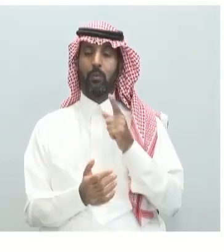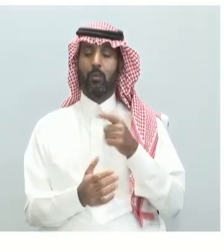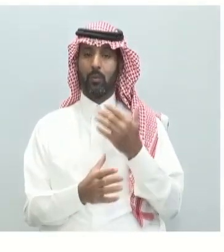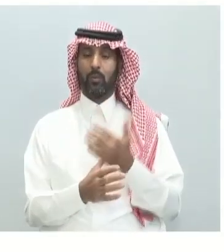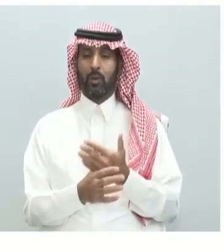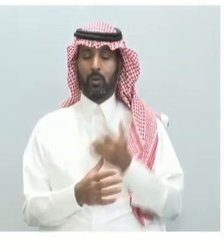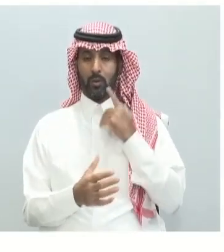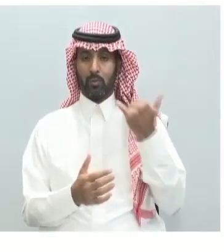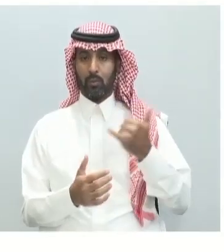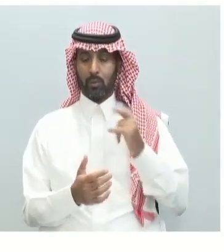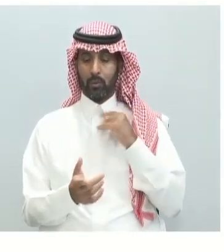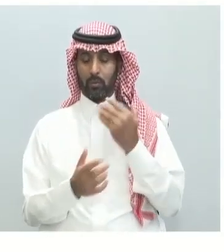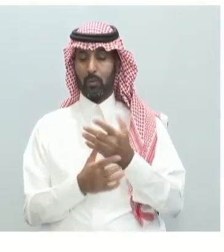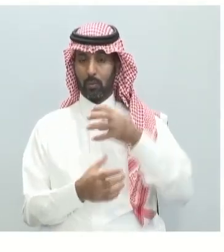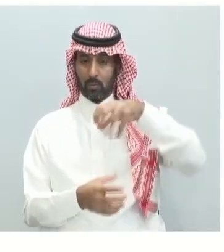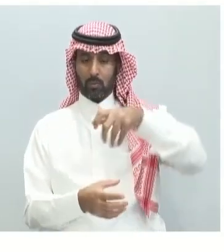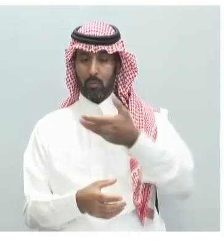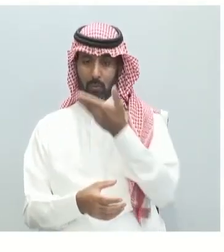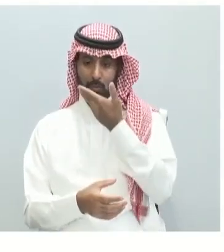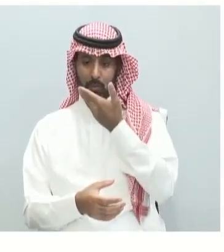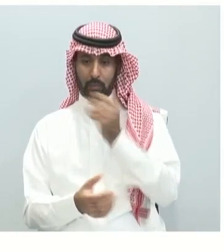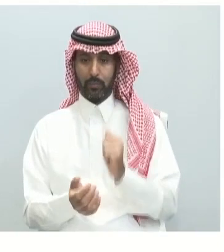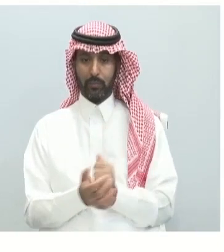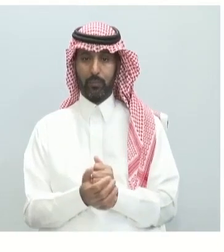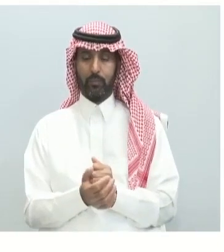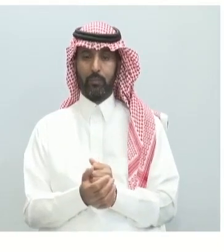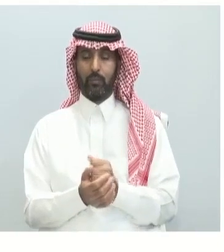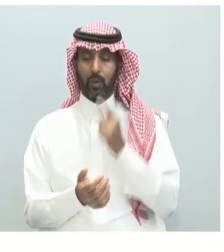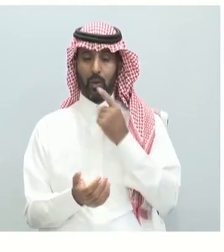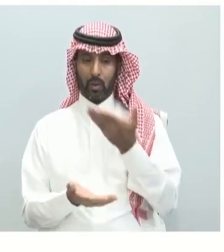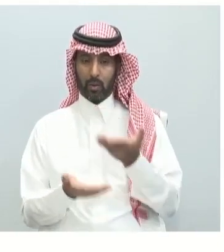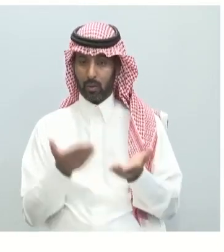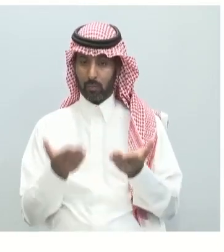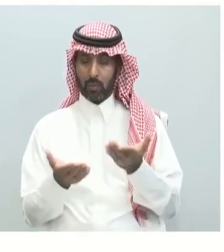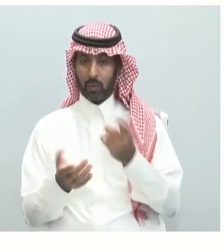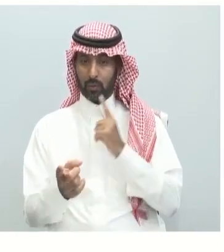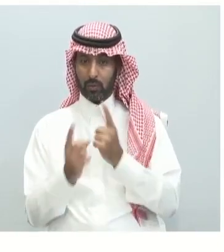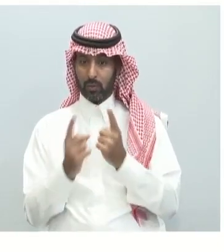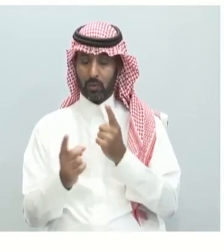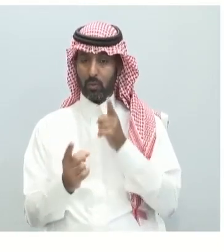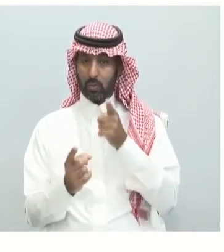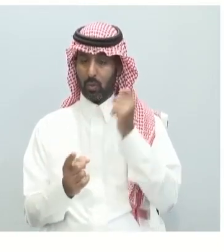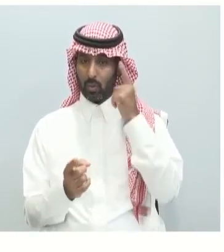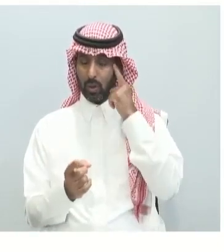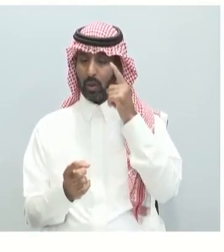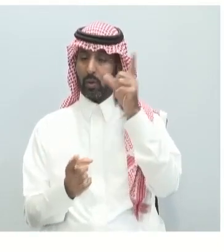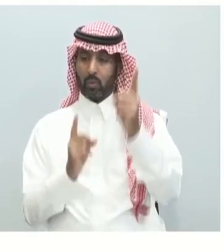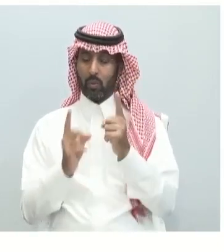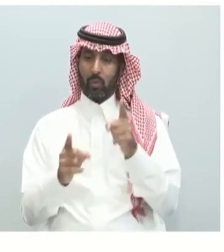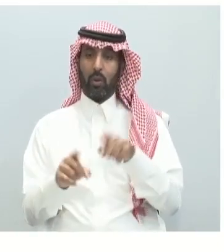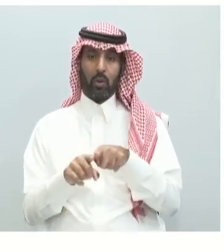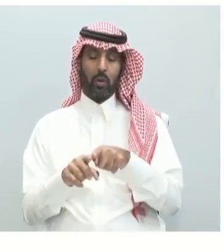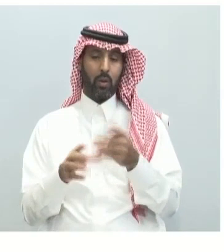a locally water supply. So compare and discuss your ideas in the class. So once you fill this